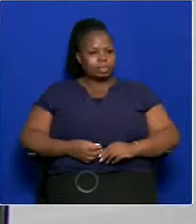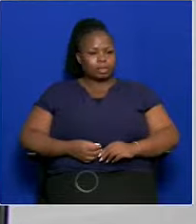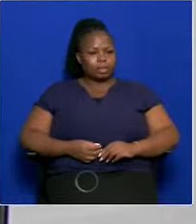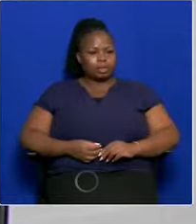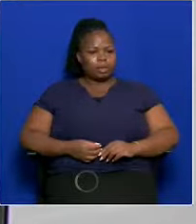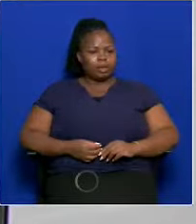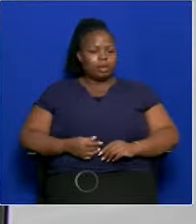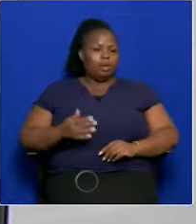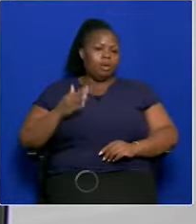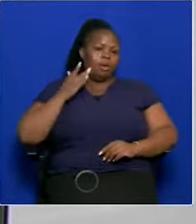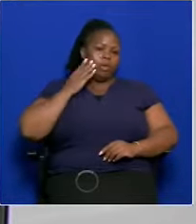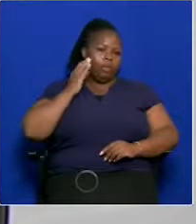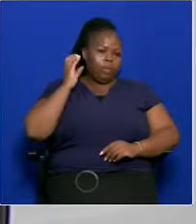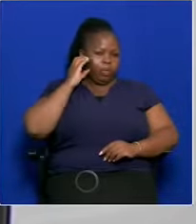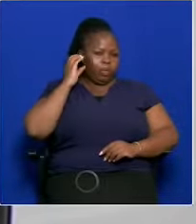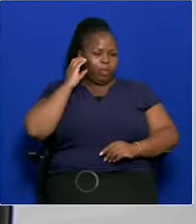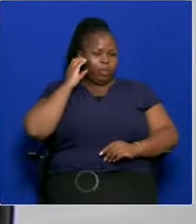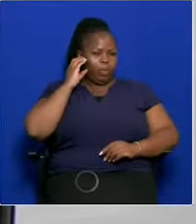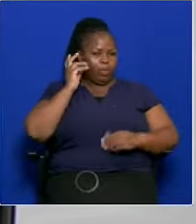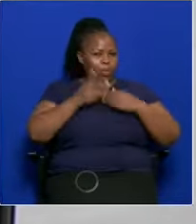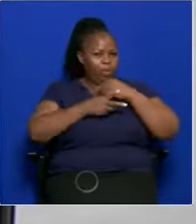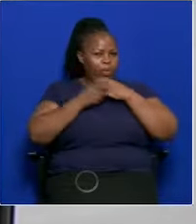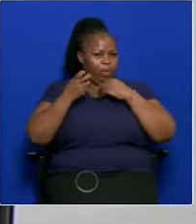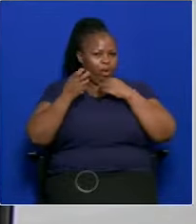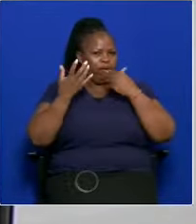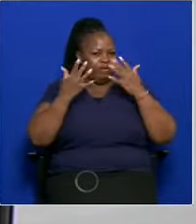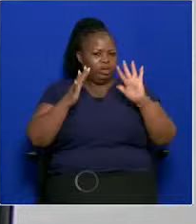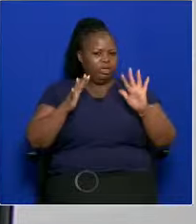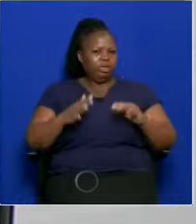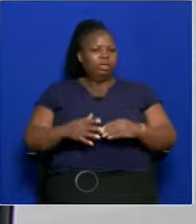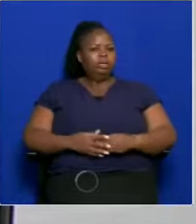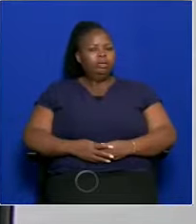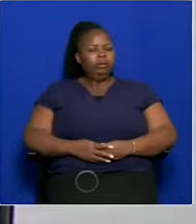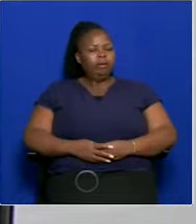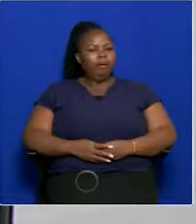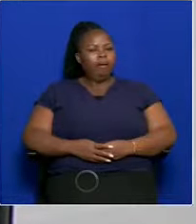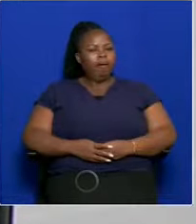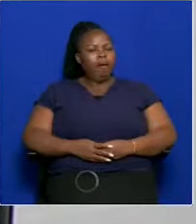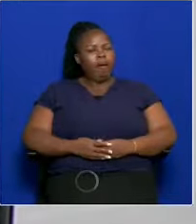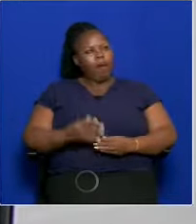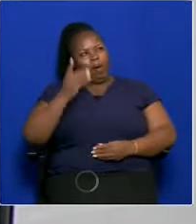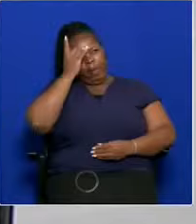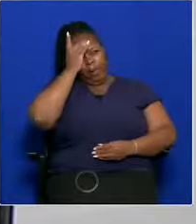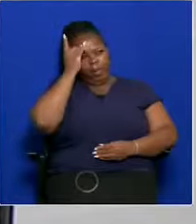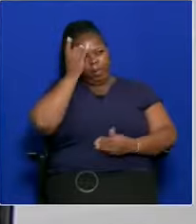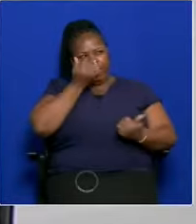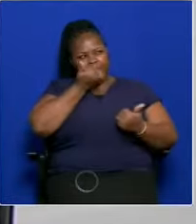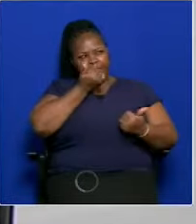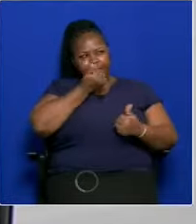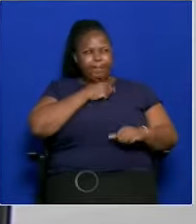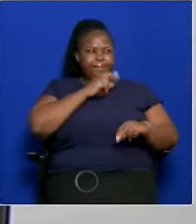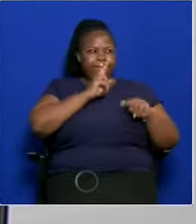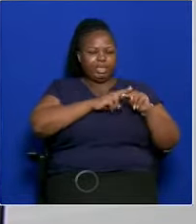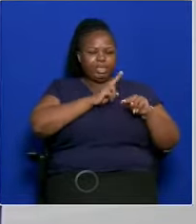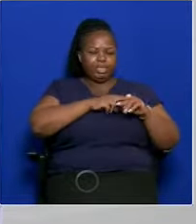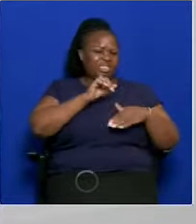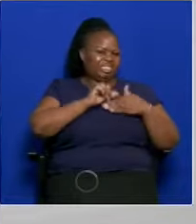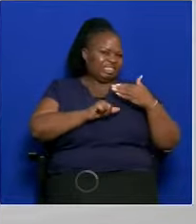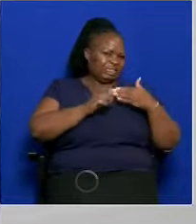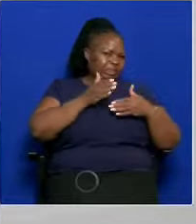stolen, it will be in March or end of February where I would purchase